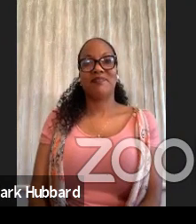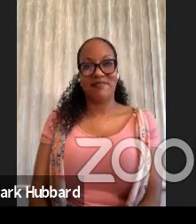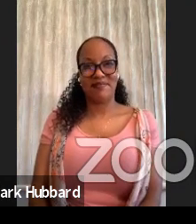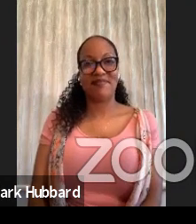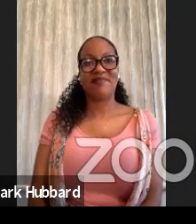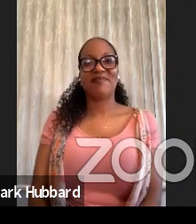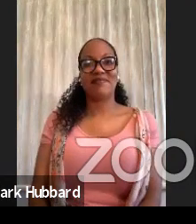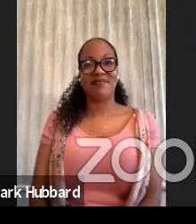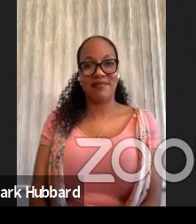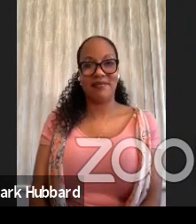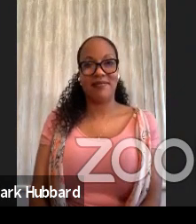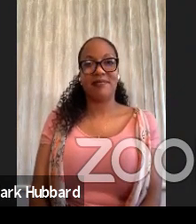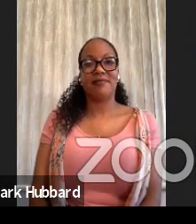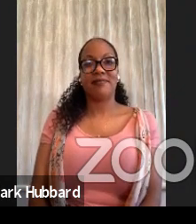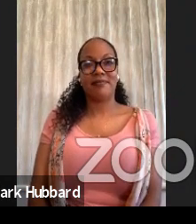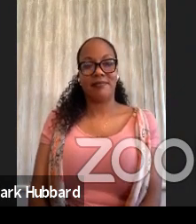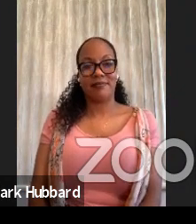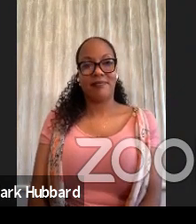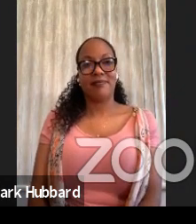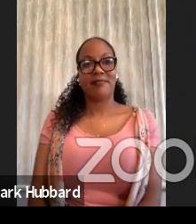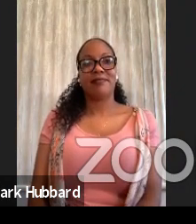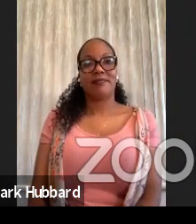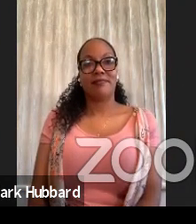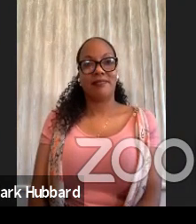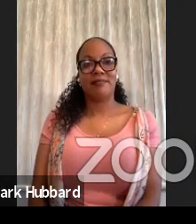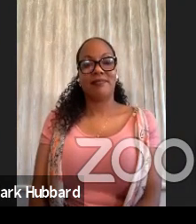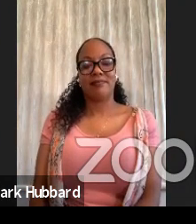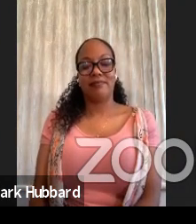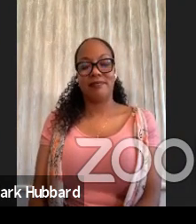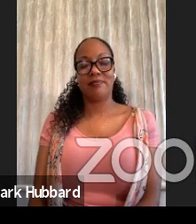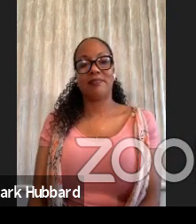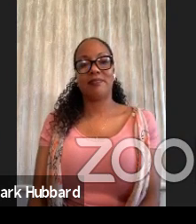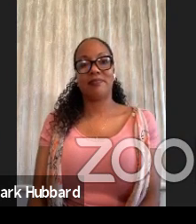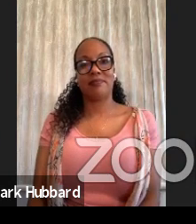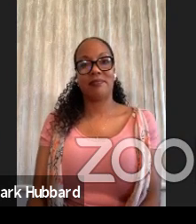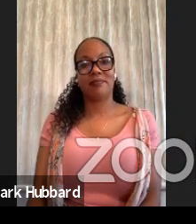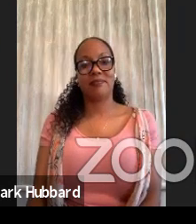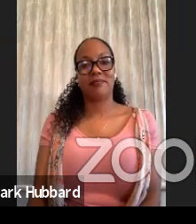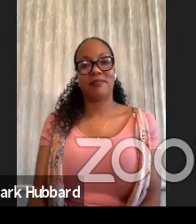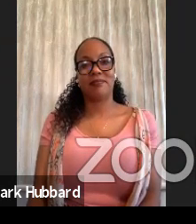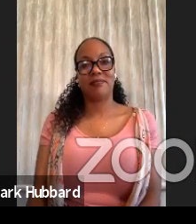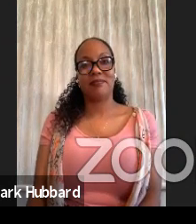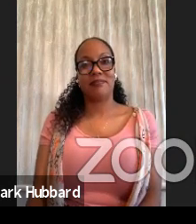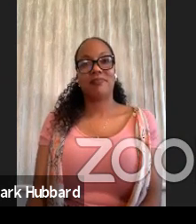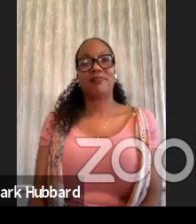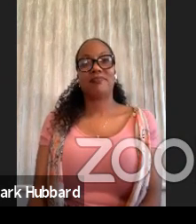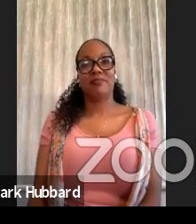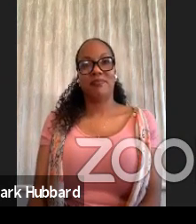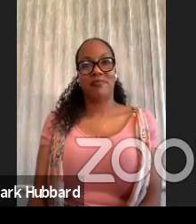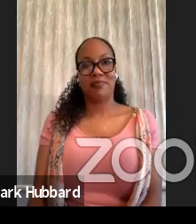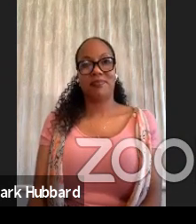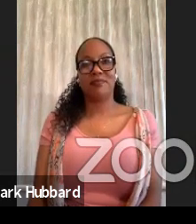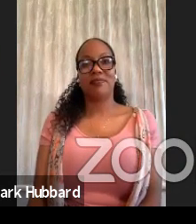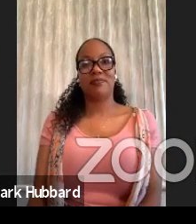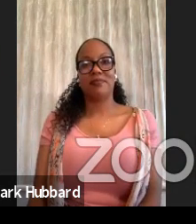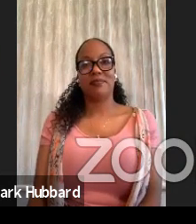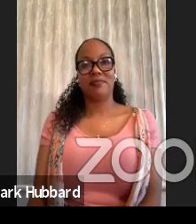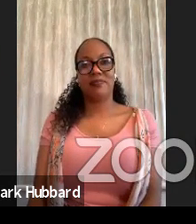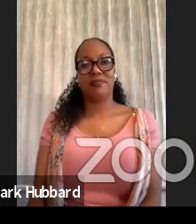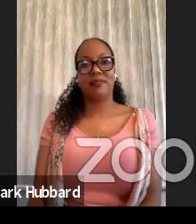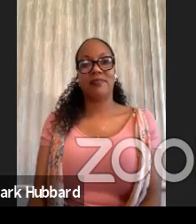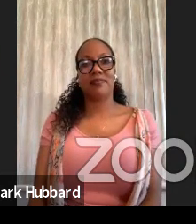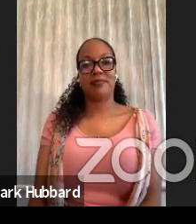Church, Reverend McDuffie at Lane Tabernacle, Reverend Crumpton at Code Brilliant. We are